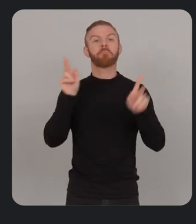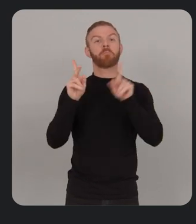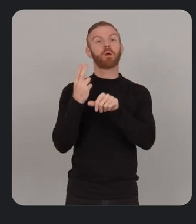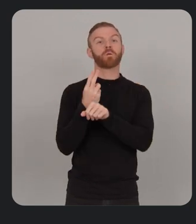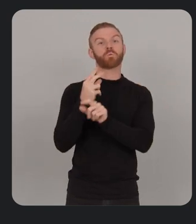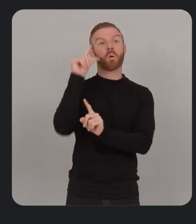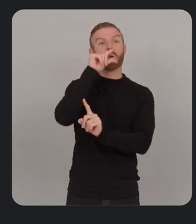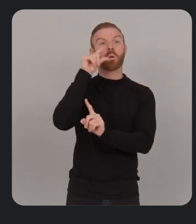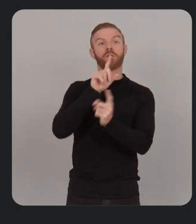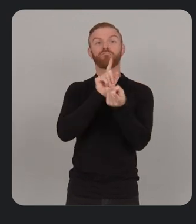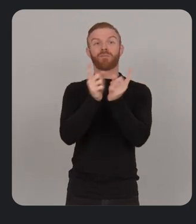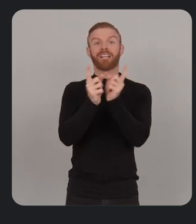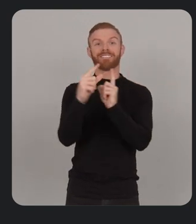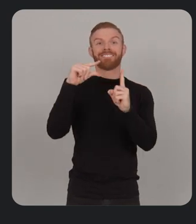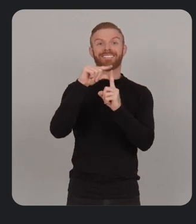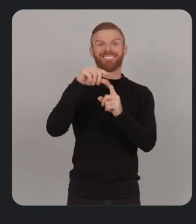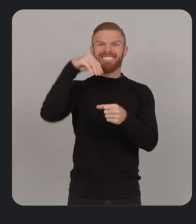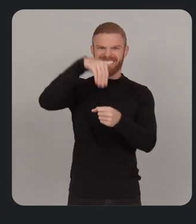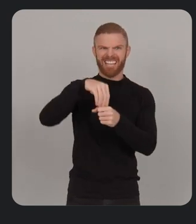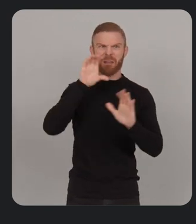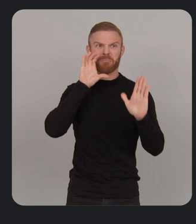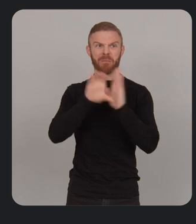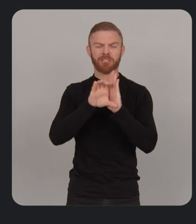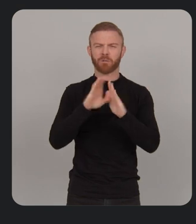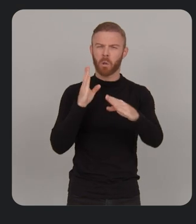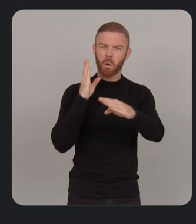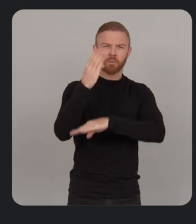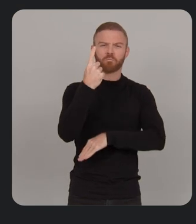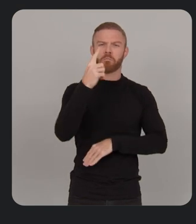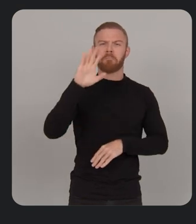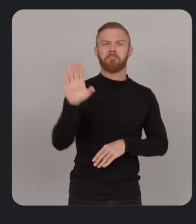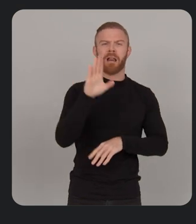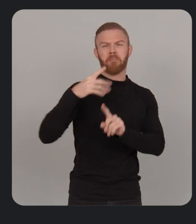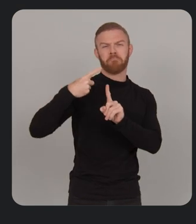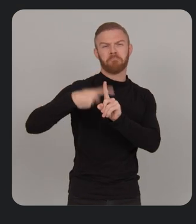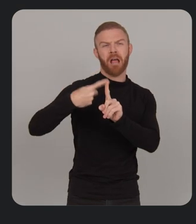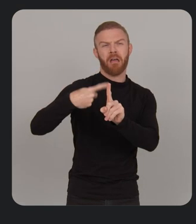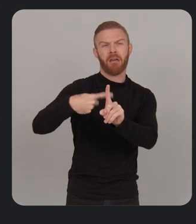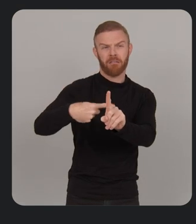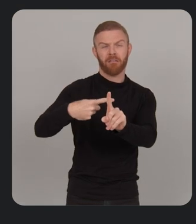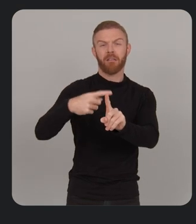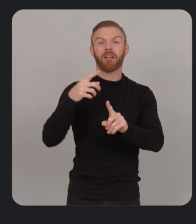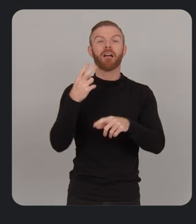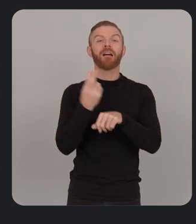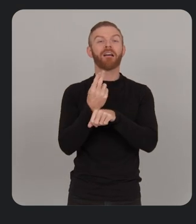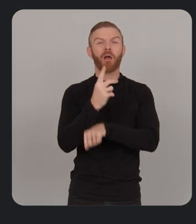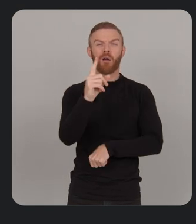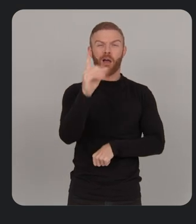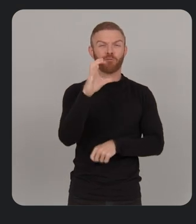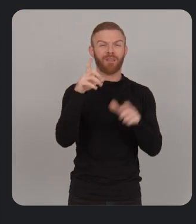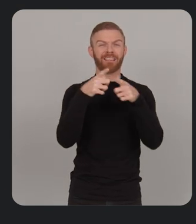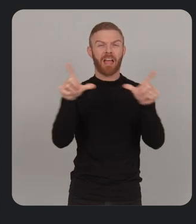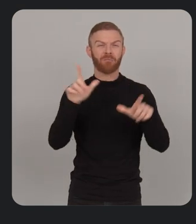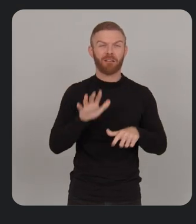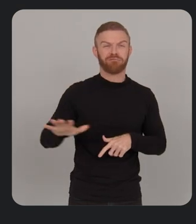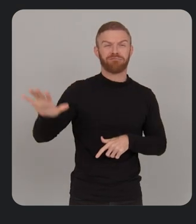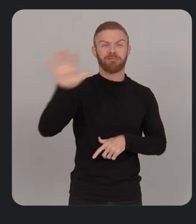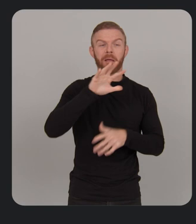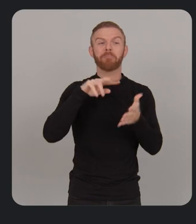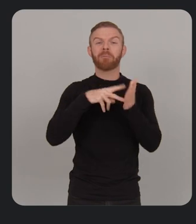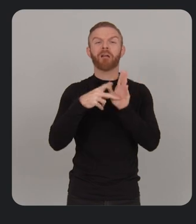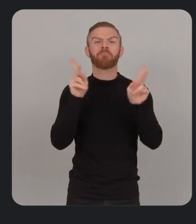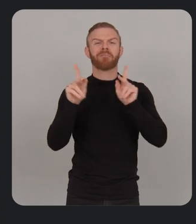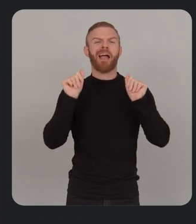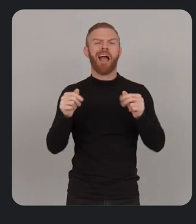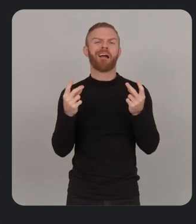People use Google to translate text and images over 1 billion times a month across more than 100 languages. That